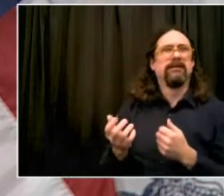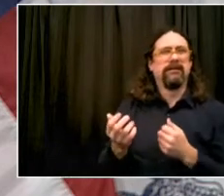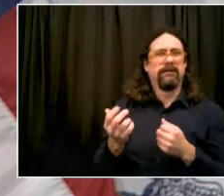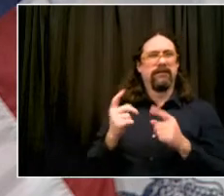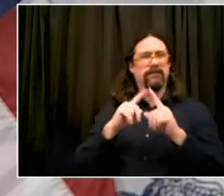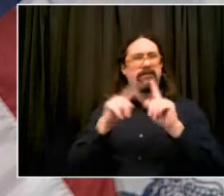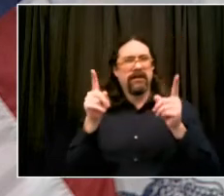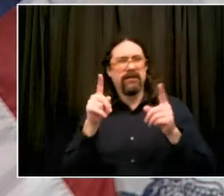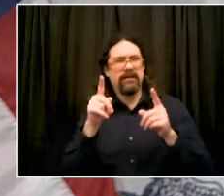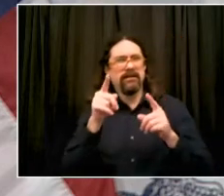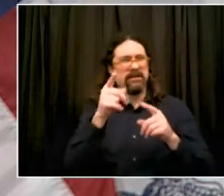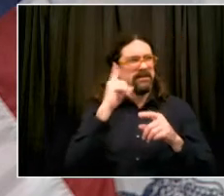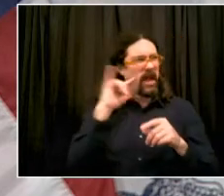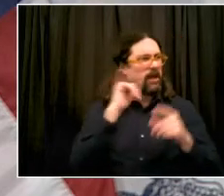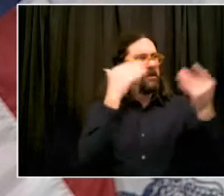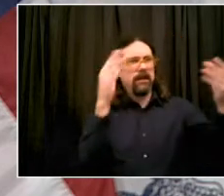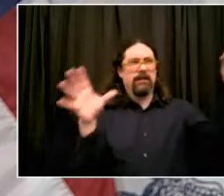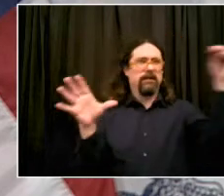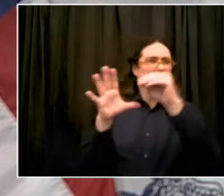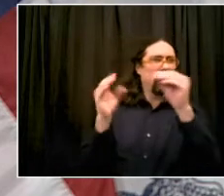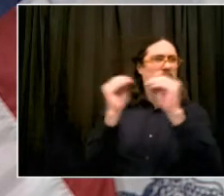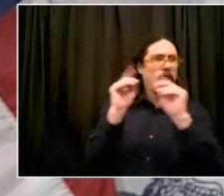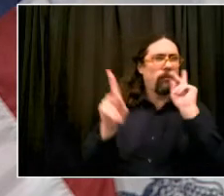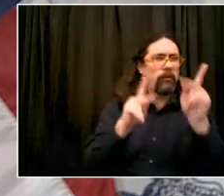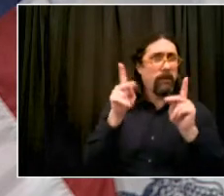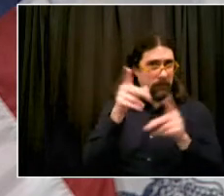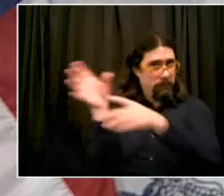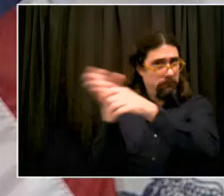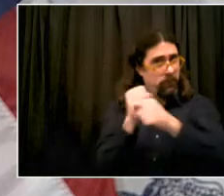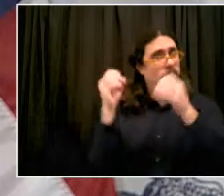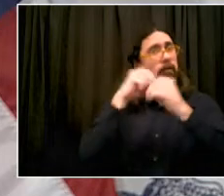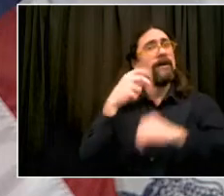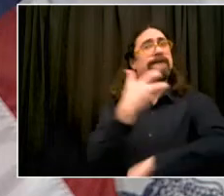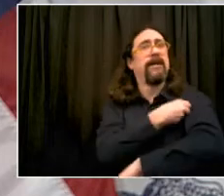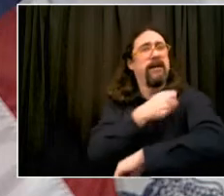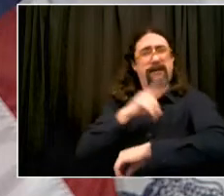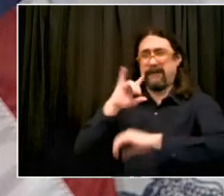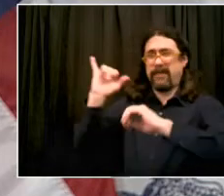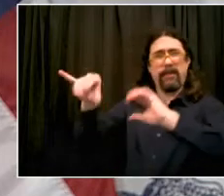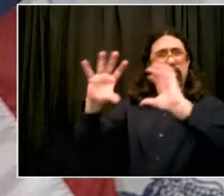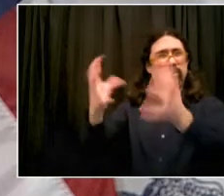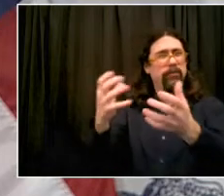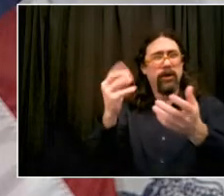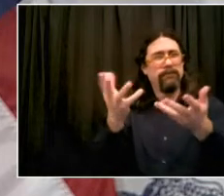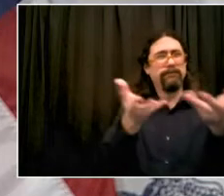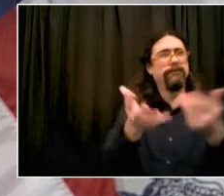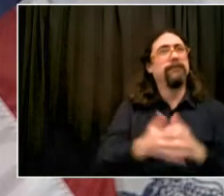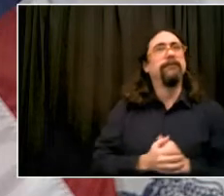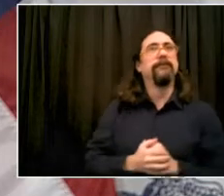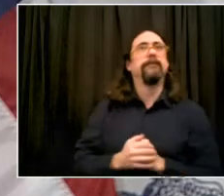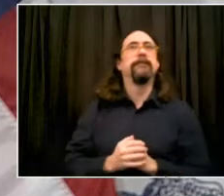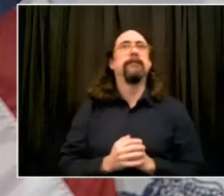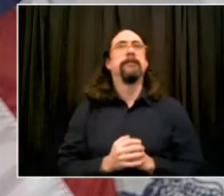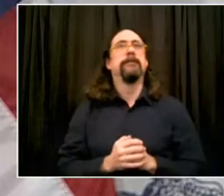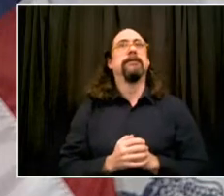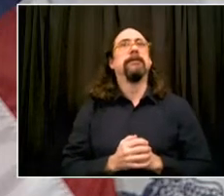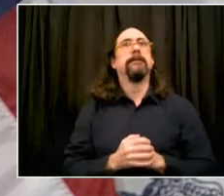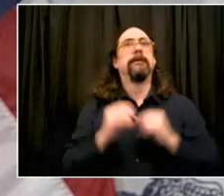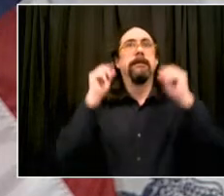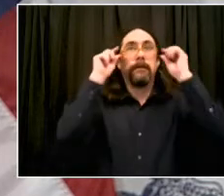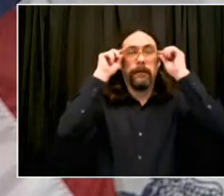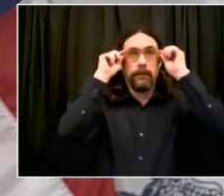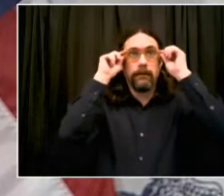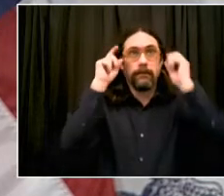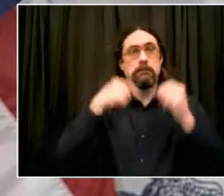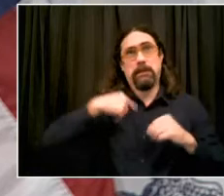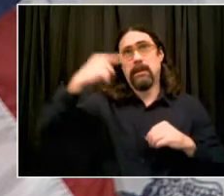I think there is truth in the fact that the 1A category has been, you know, the longest category that a lot of people